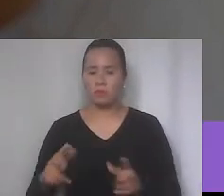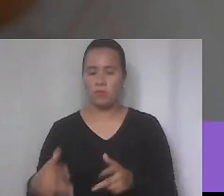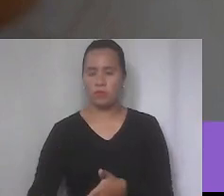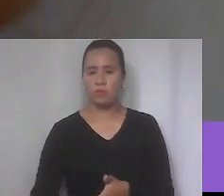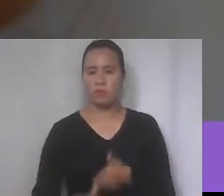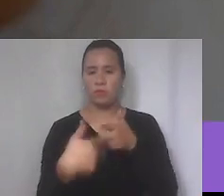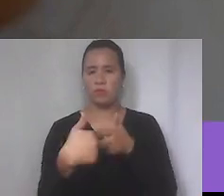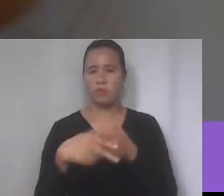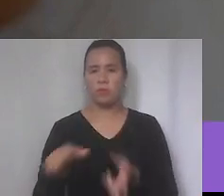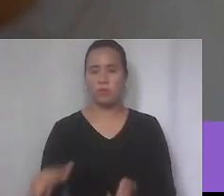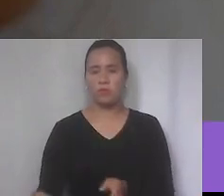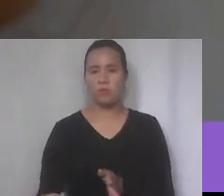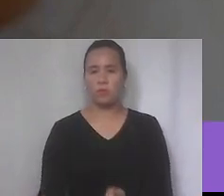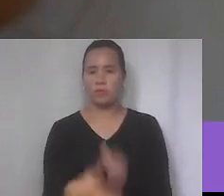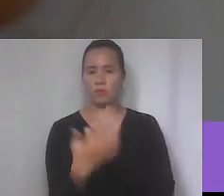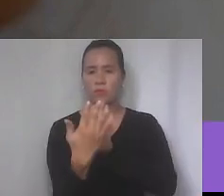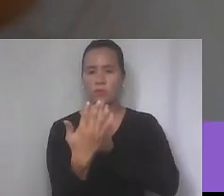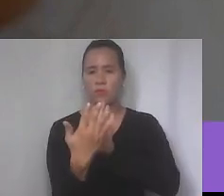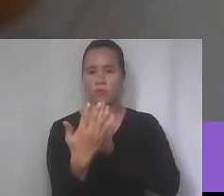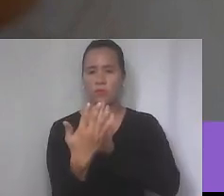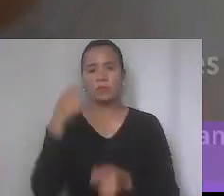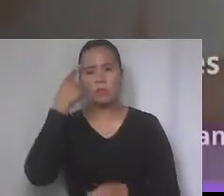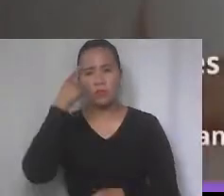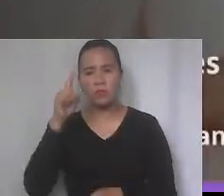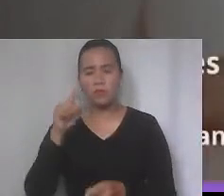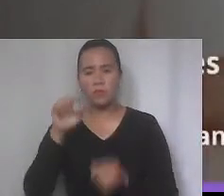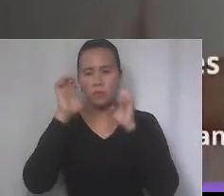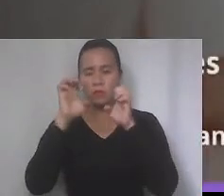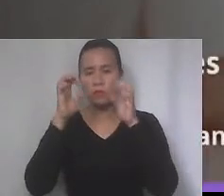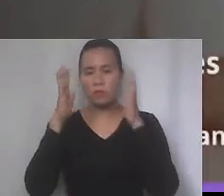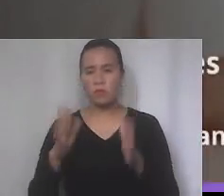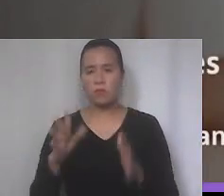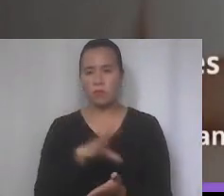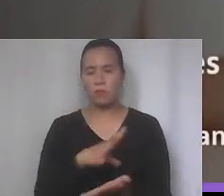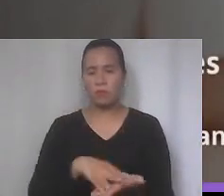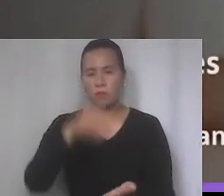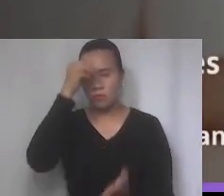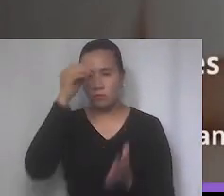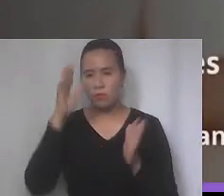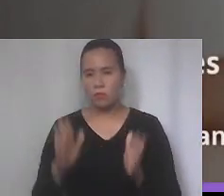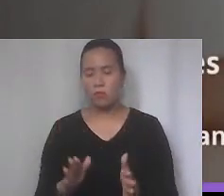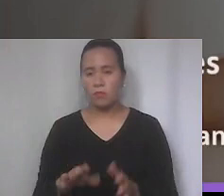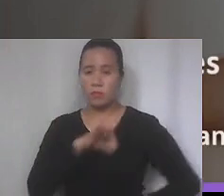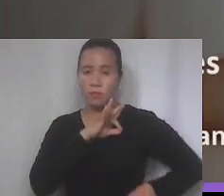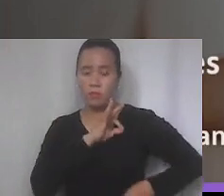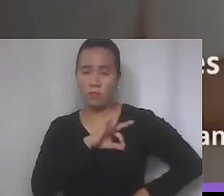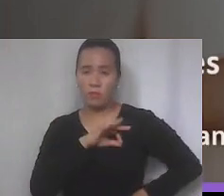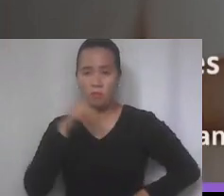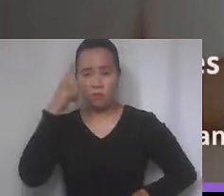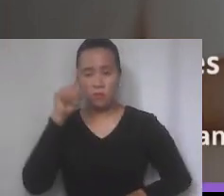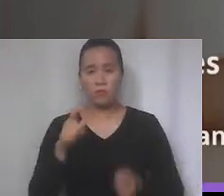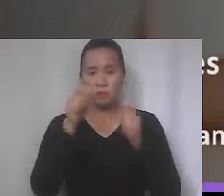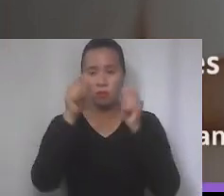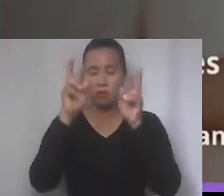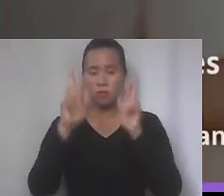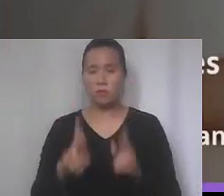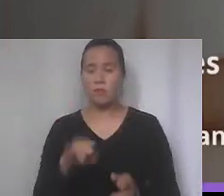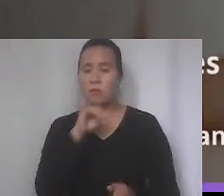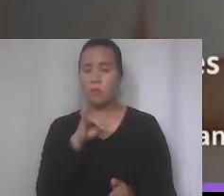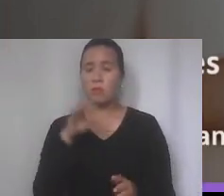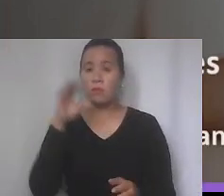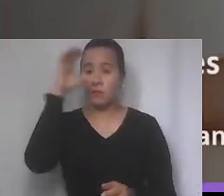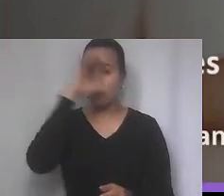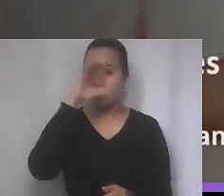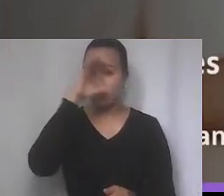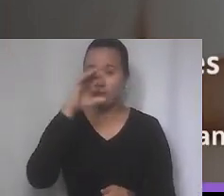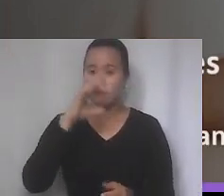remote, hybrid, or in person, has introduced many challenges and opportunities for educators and learners.